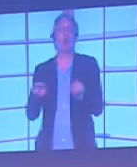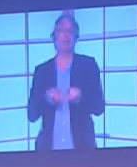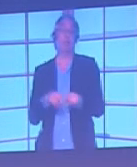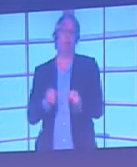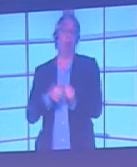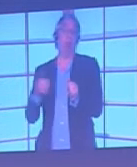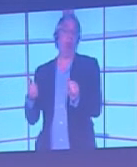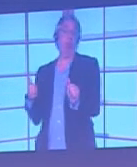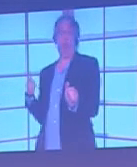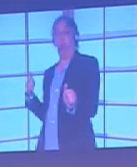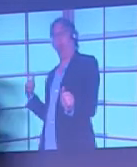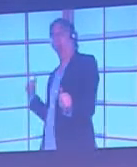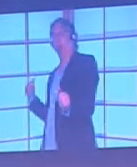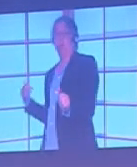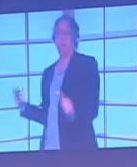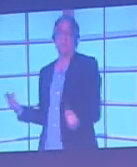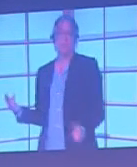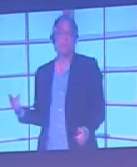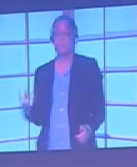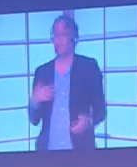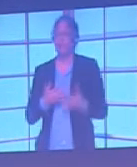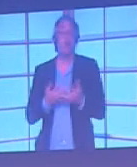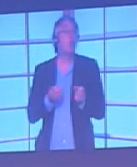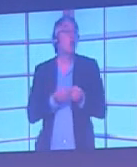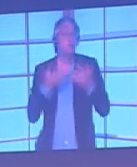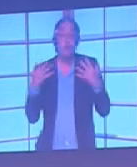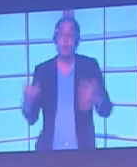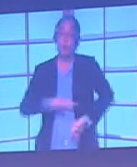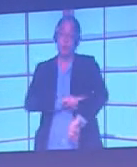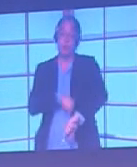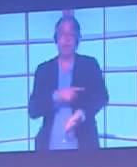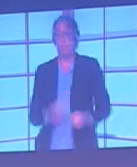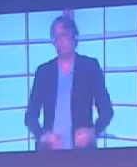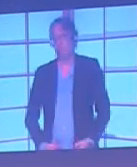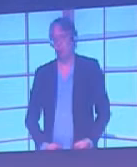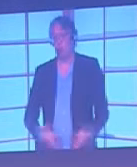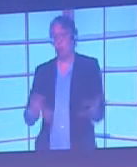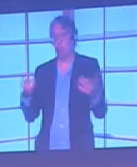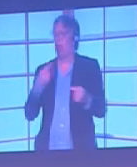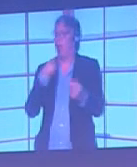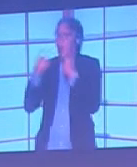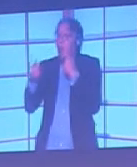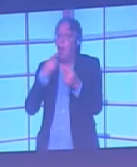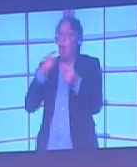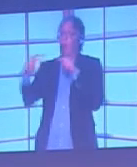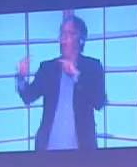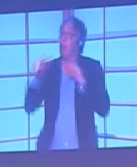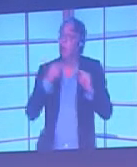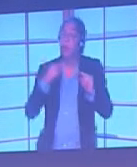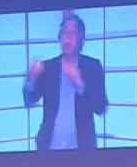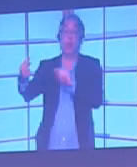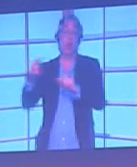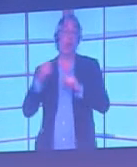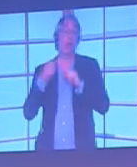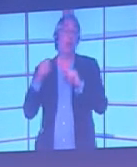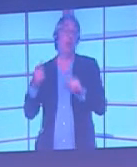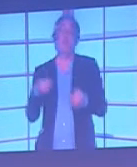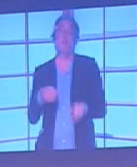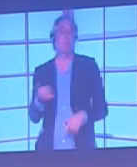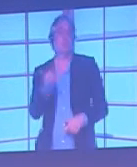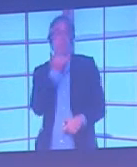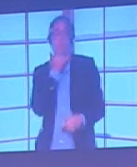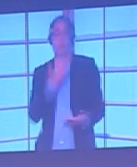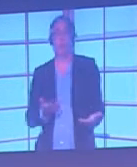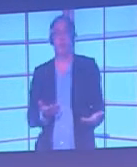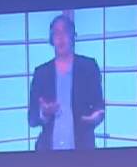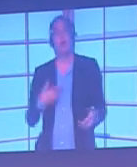We seem to spend too much time battling with governing bodies, leagues and clubs. It should not be like this. I really hope we can make